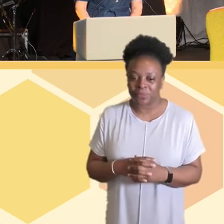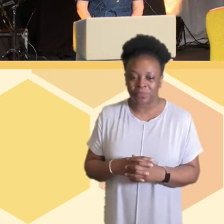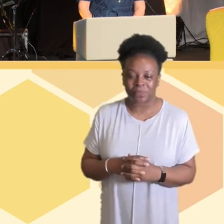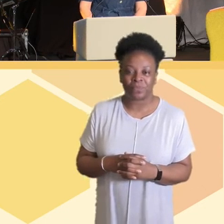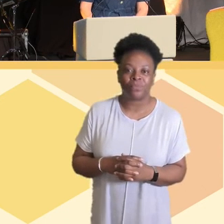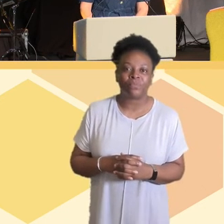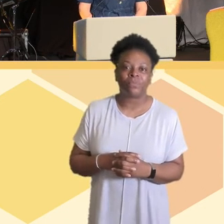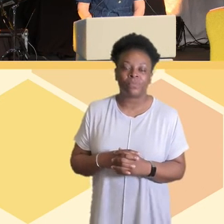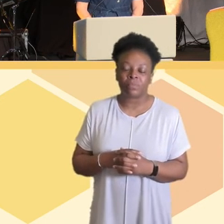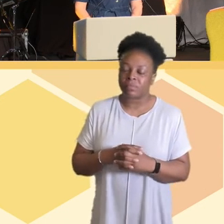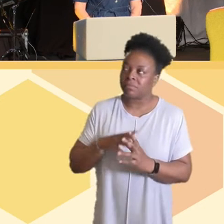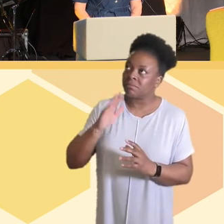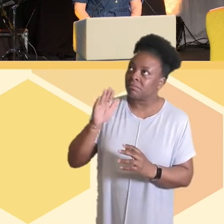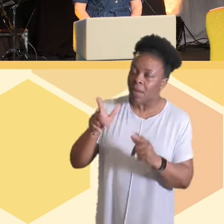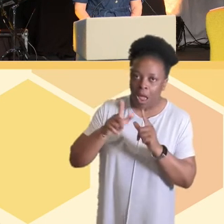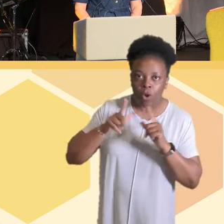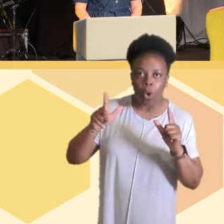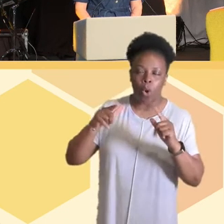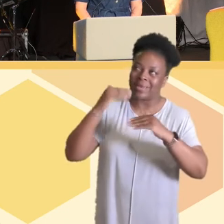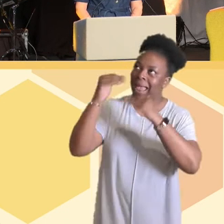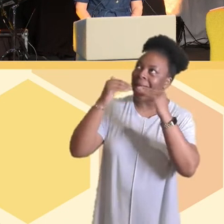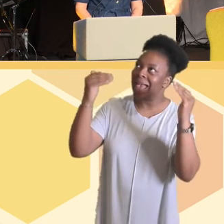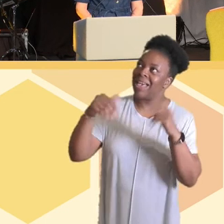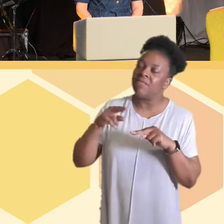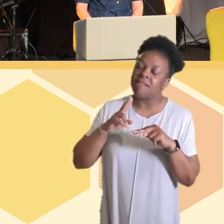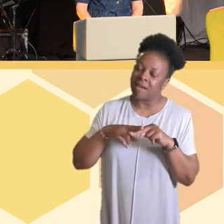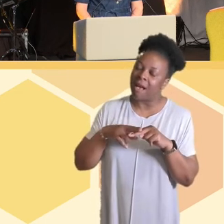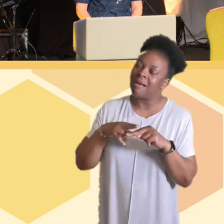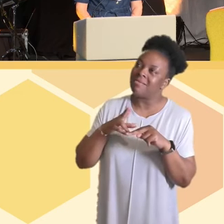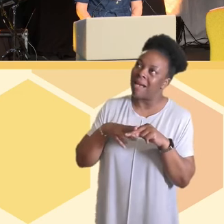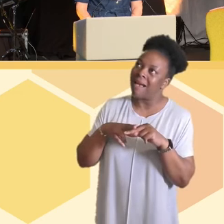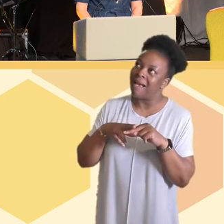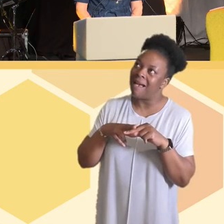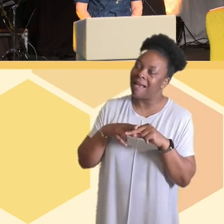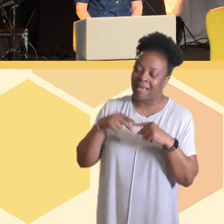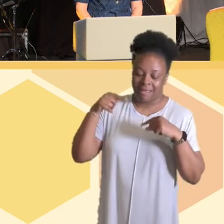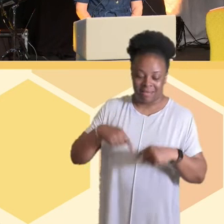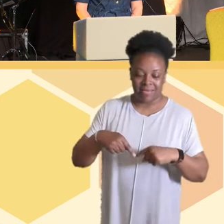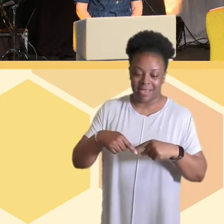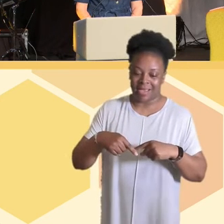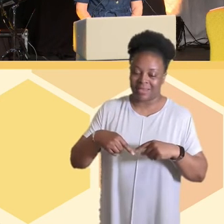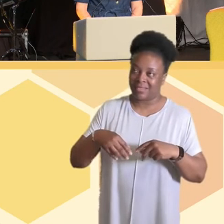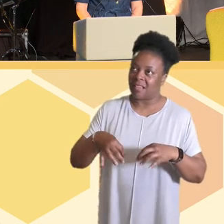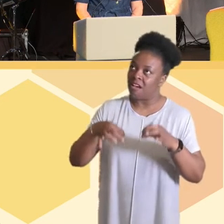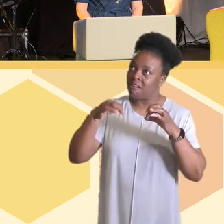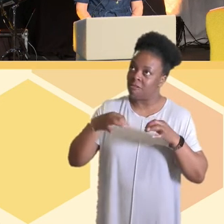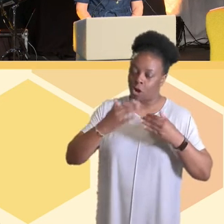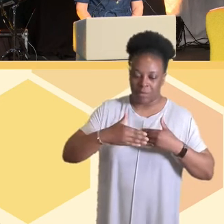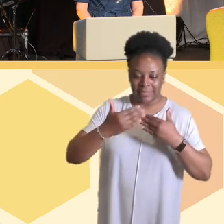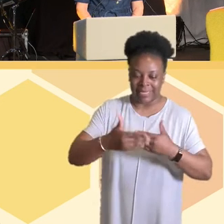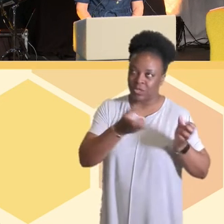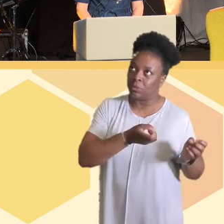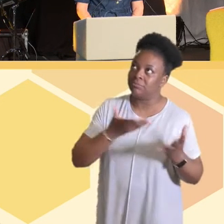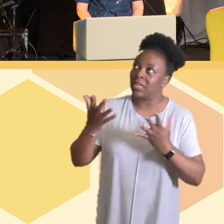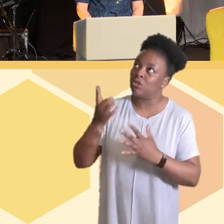Our Lord and Heavenly Father, we commit this formal part of our assembly to you as we consider the essential